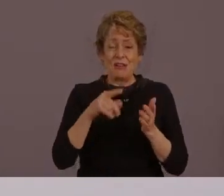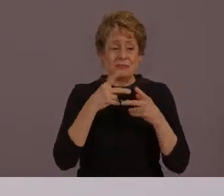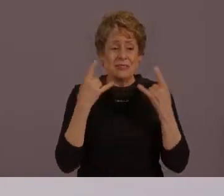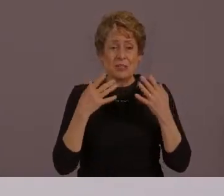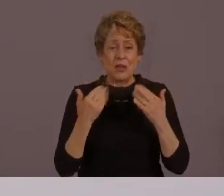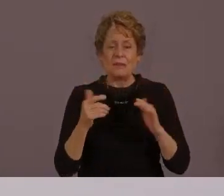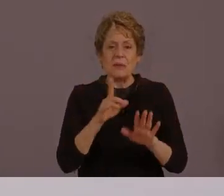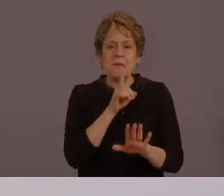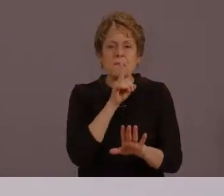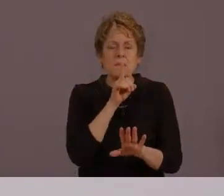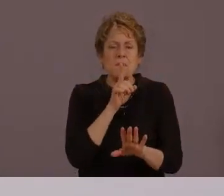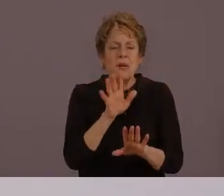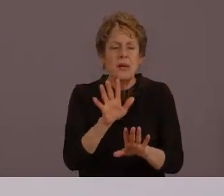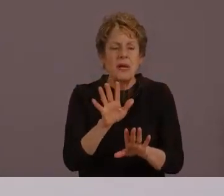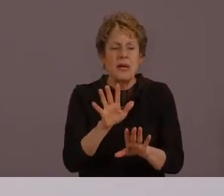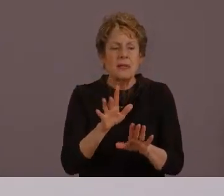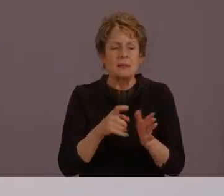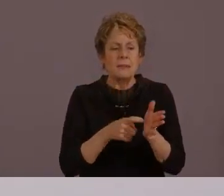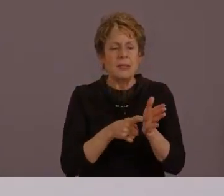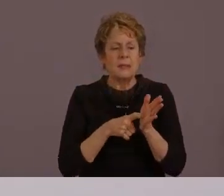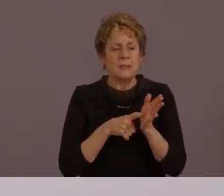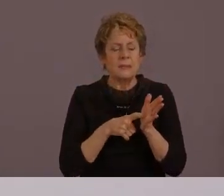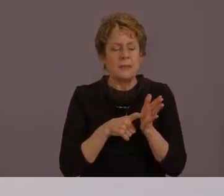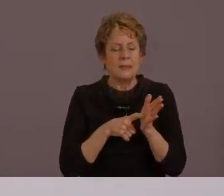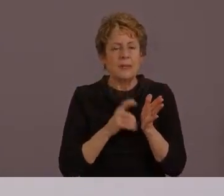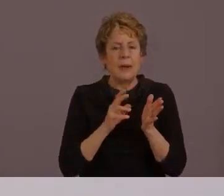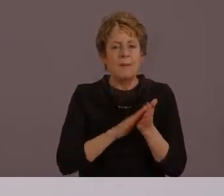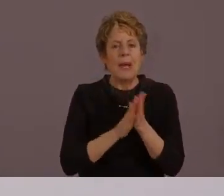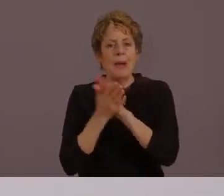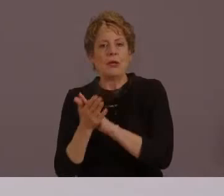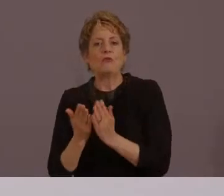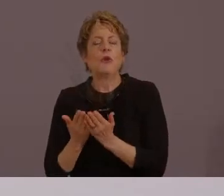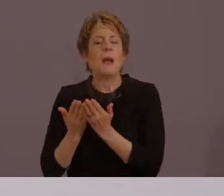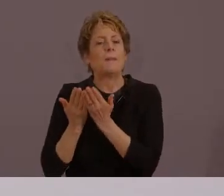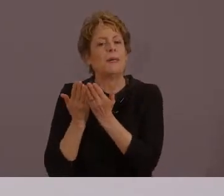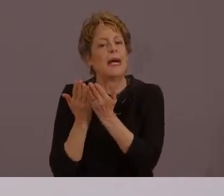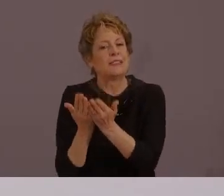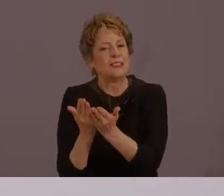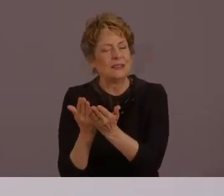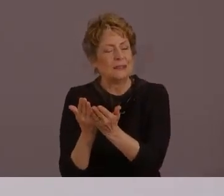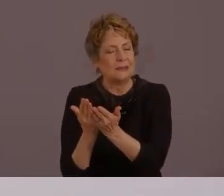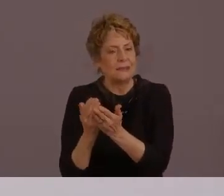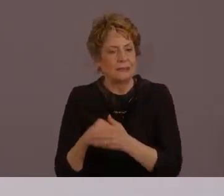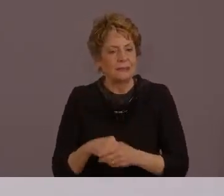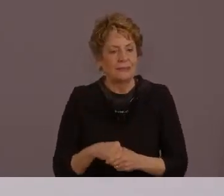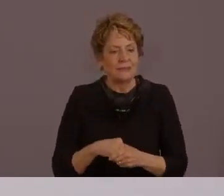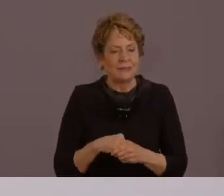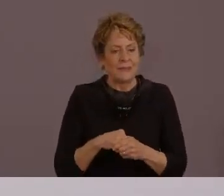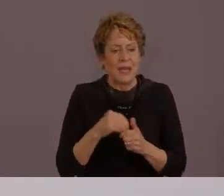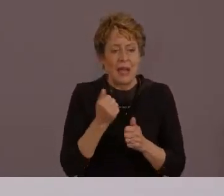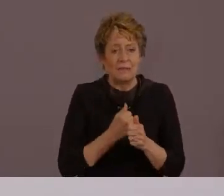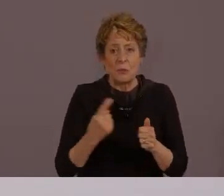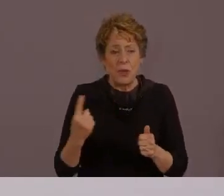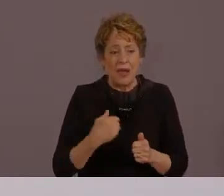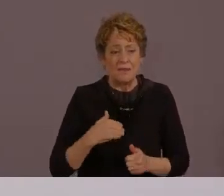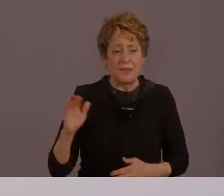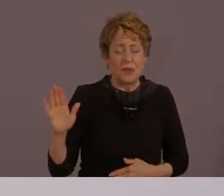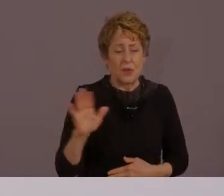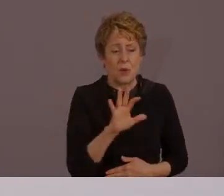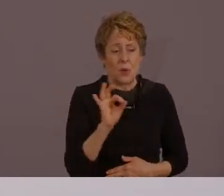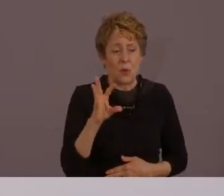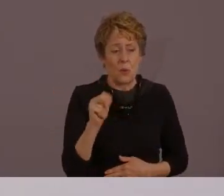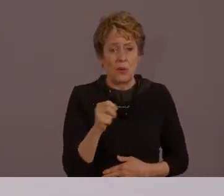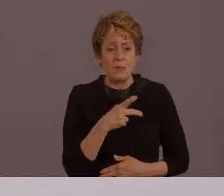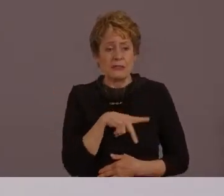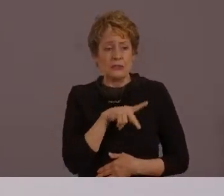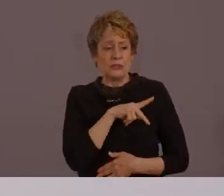be recommendations. Everyone has a personal responsibility to wear a mask, to make sure that they're following those recommendations. And we